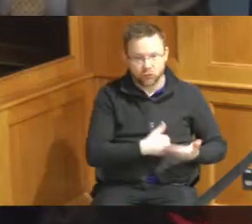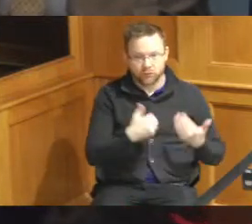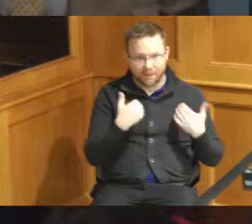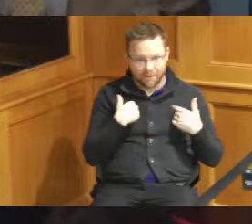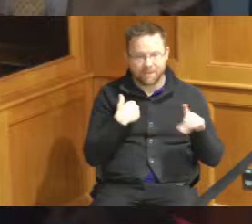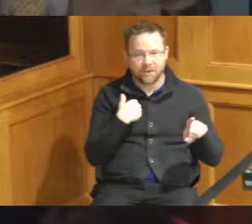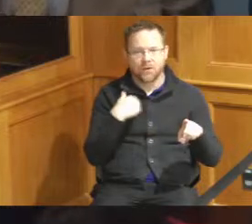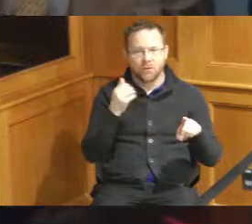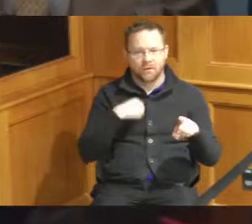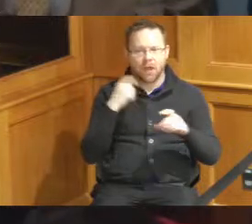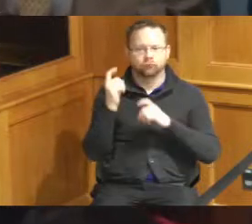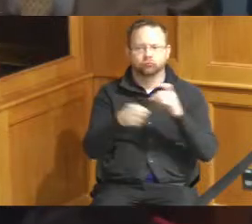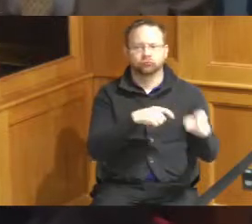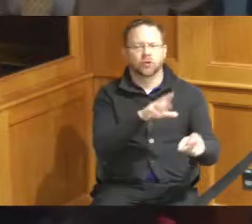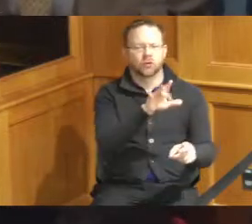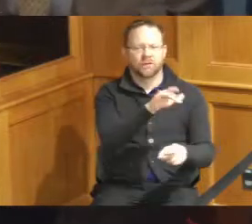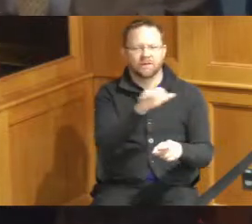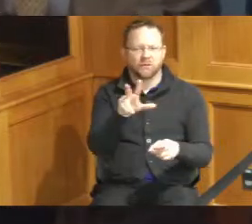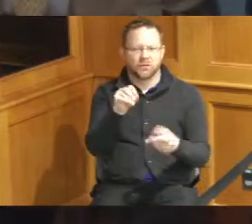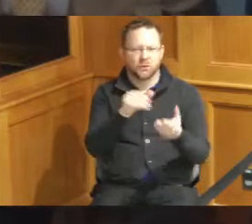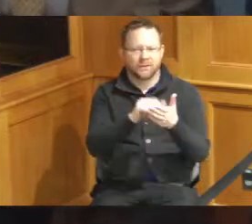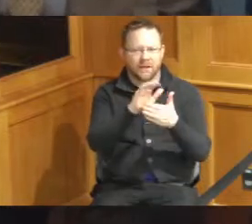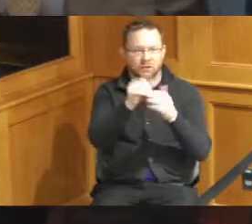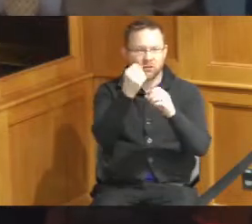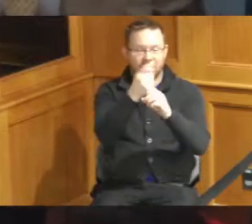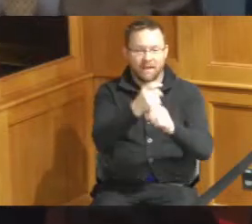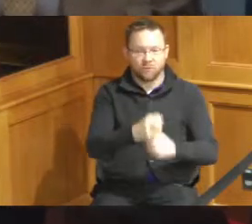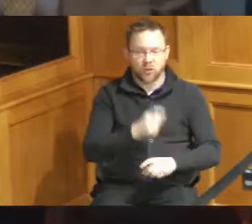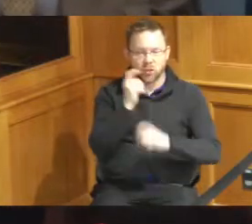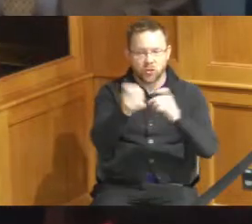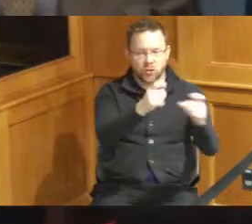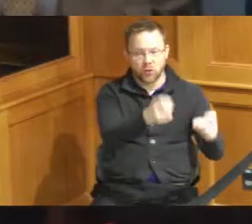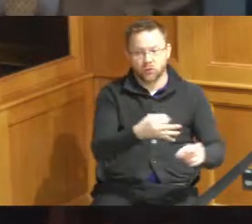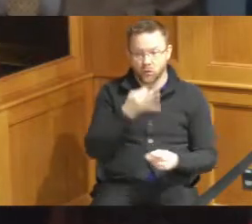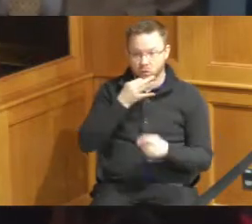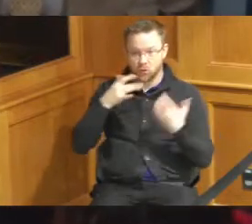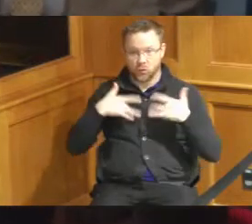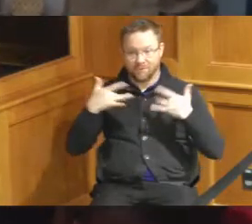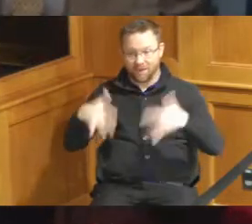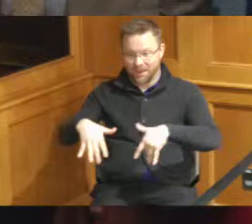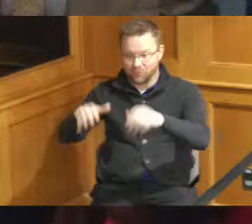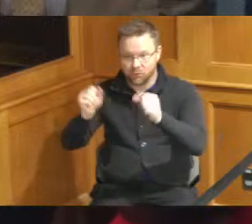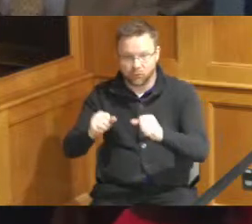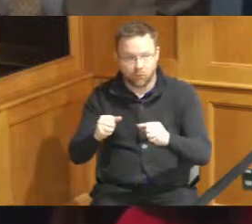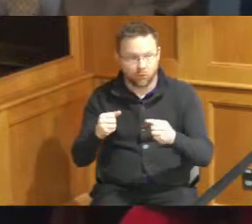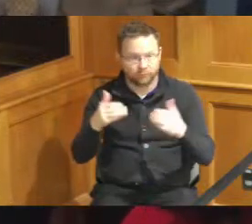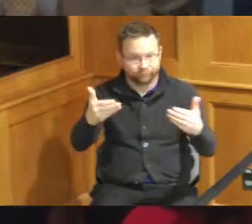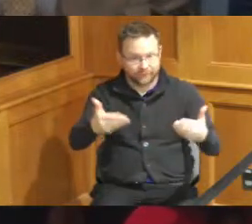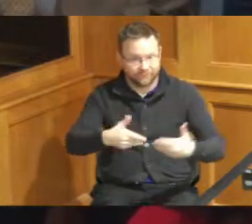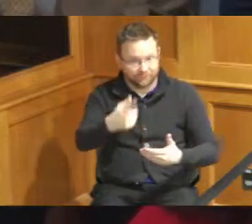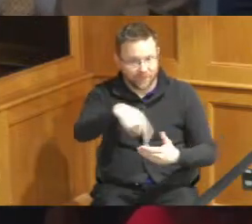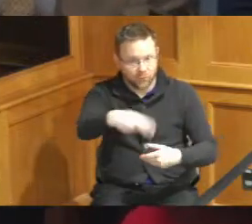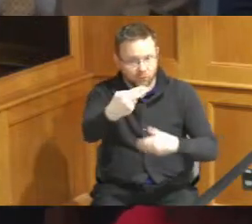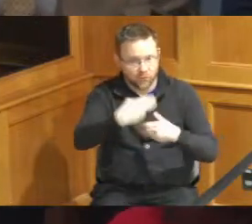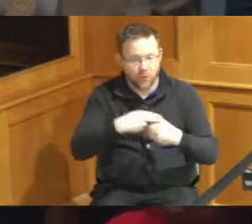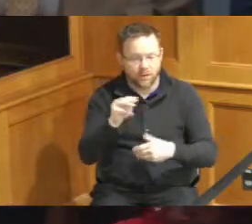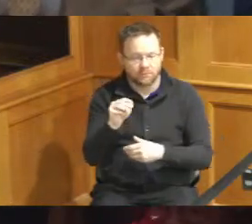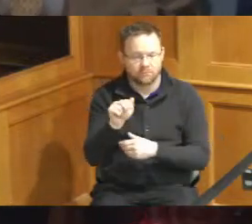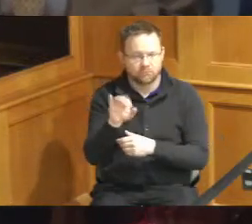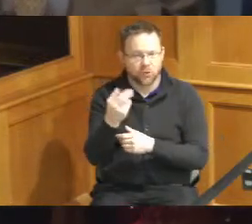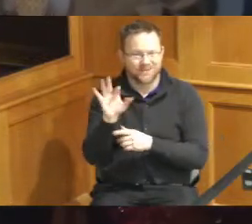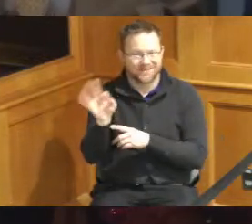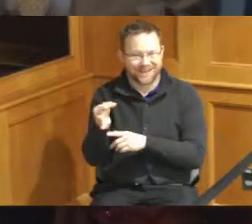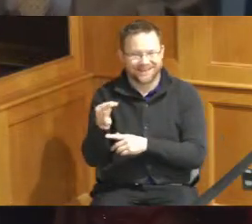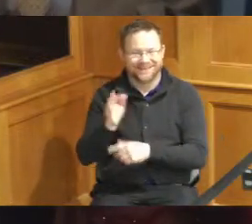out $25,000 to $30,000 a year. So we have an upcoming event that we'd love for you to join us at. On March 9th, we have